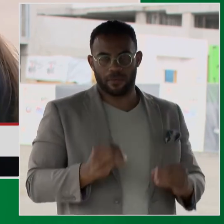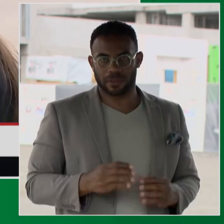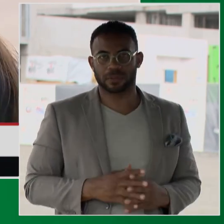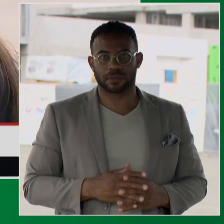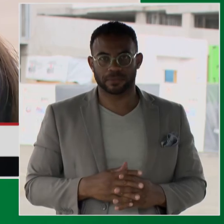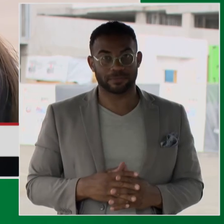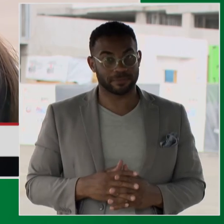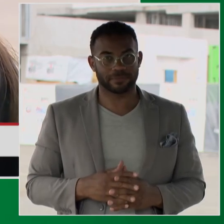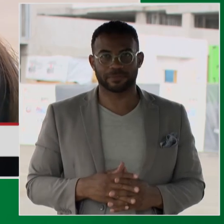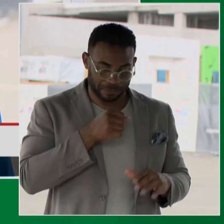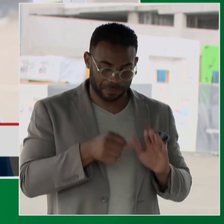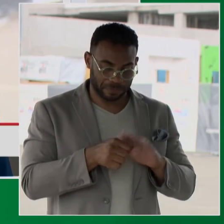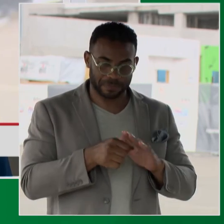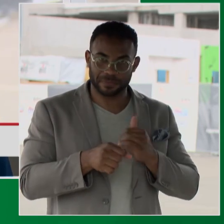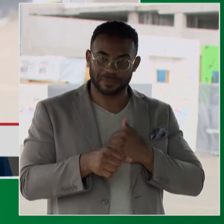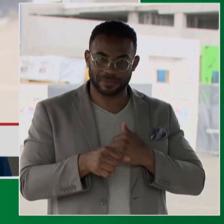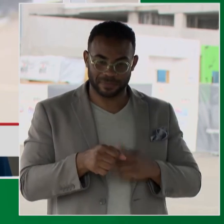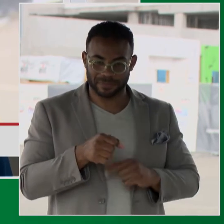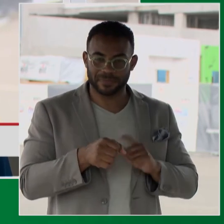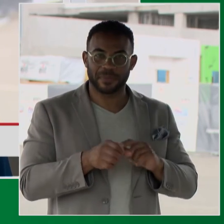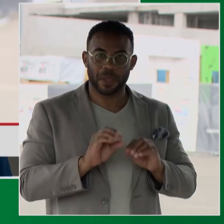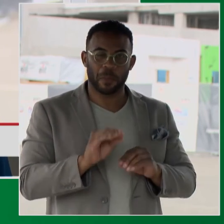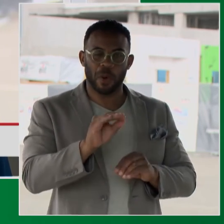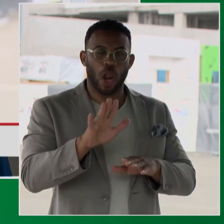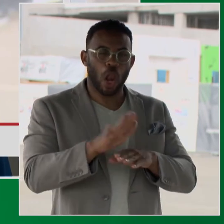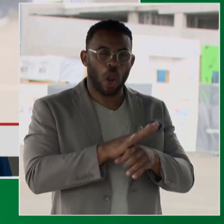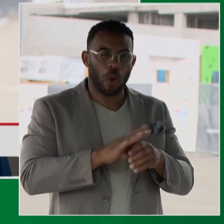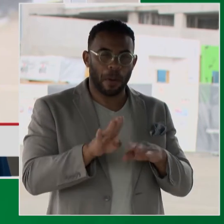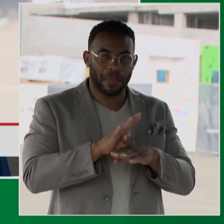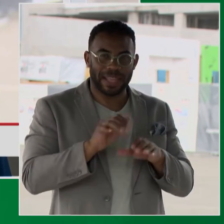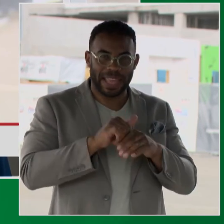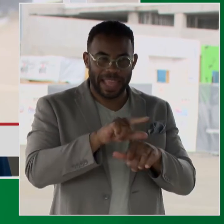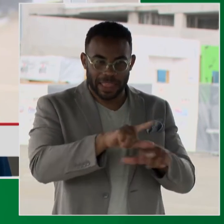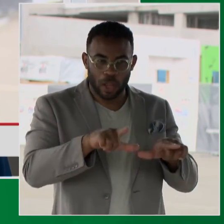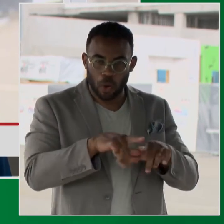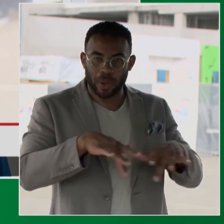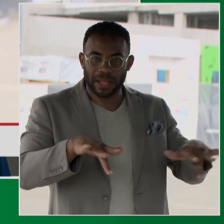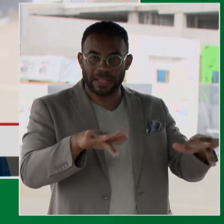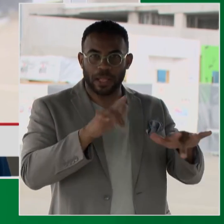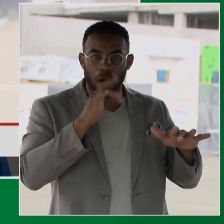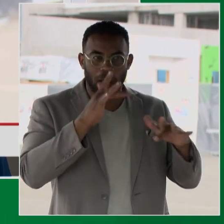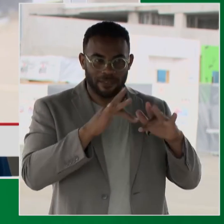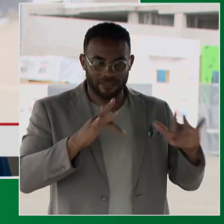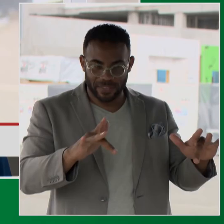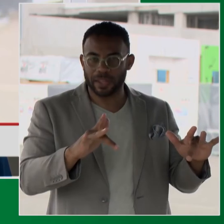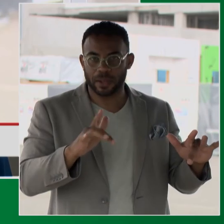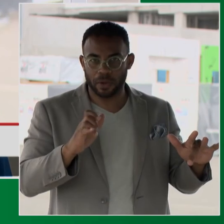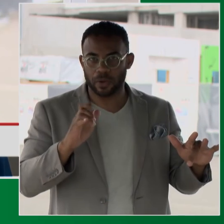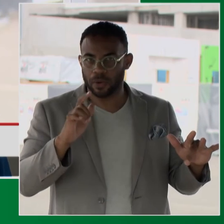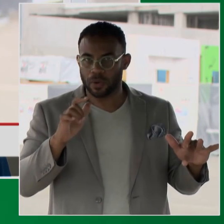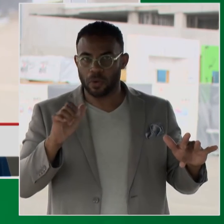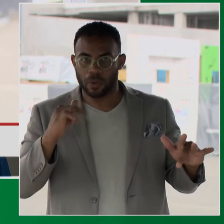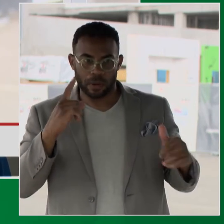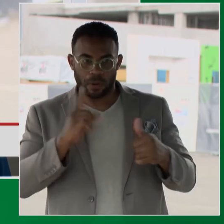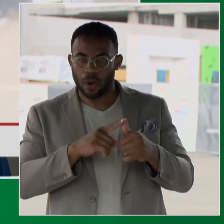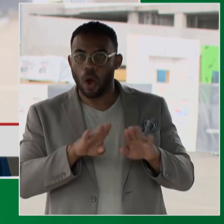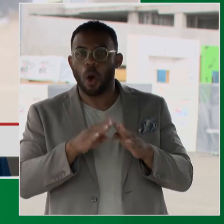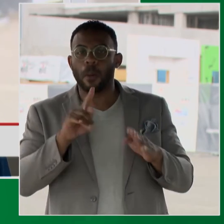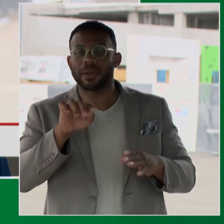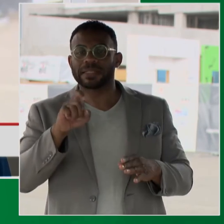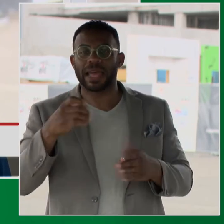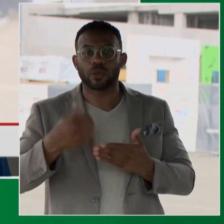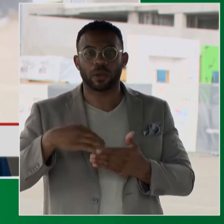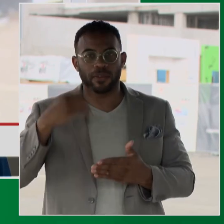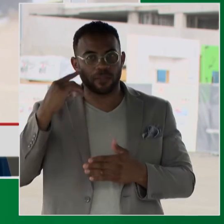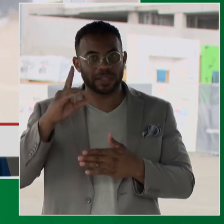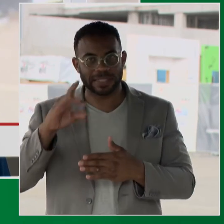hopefully help our bottom line. By putting local businesses in these locations that are vacant, we know we are, one, helping the tax revenue for the